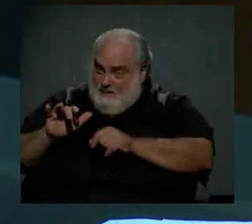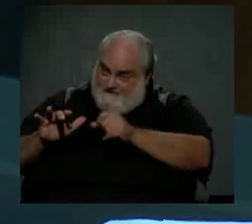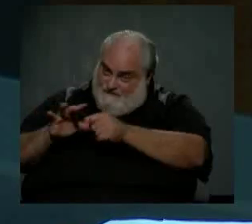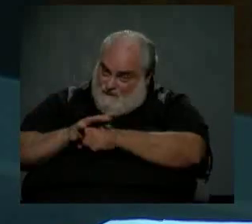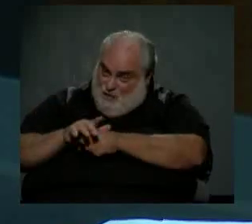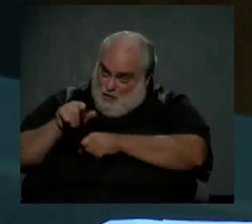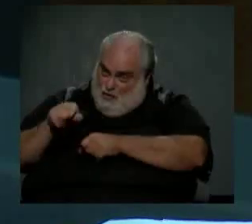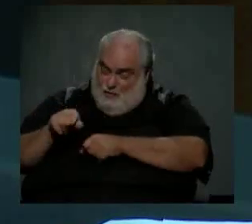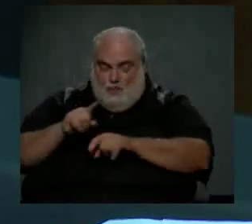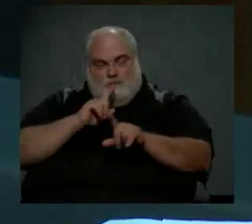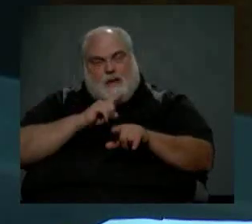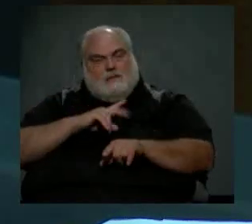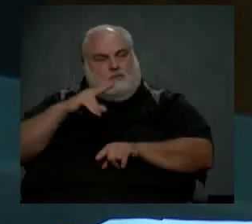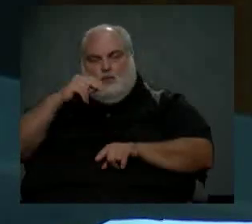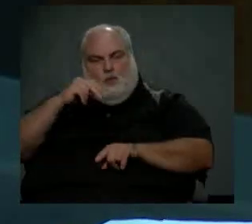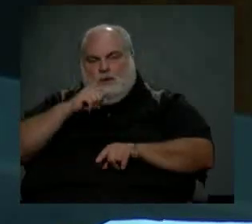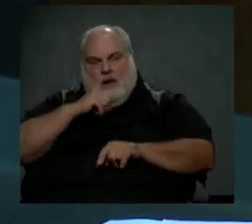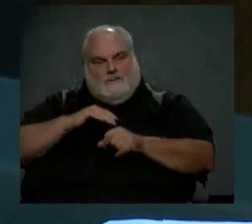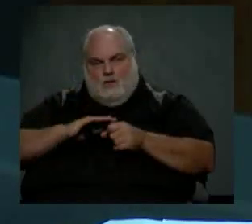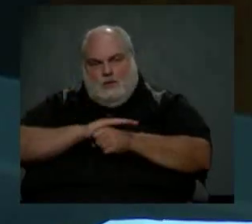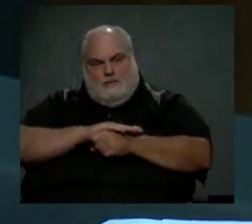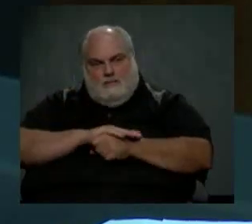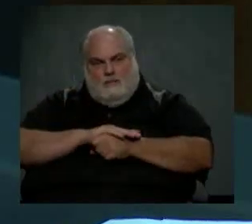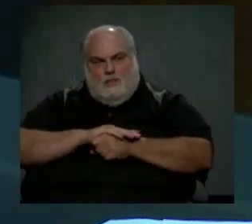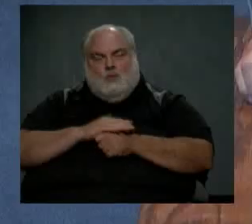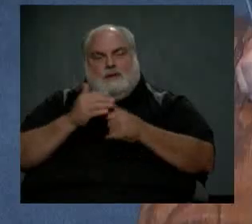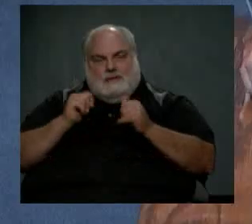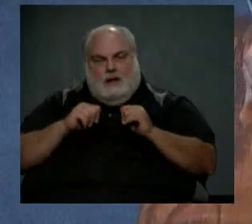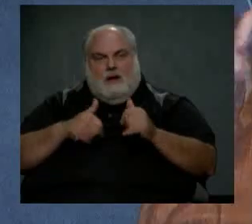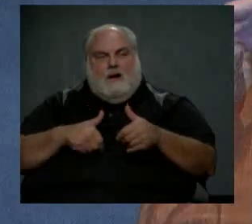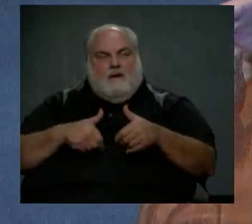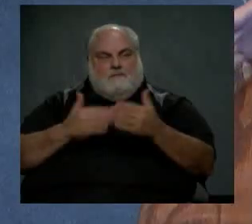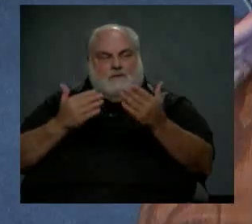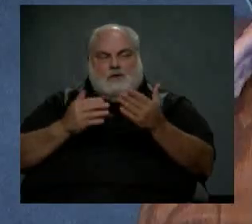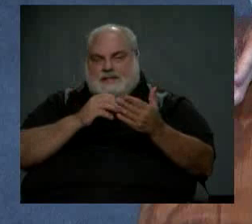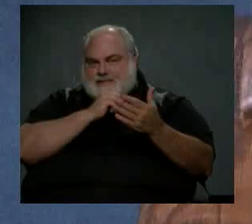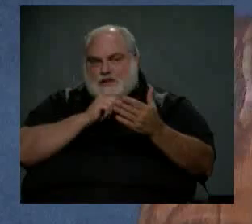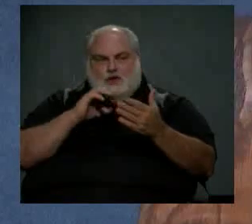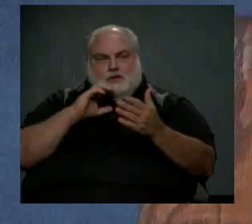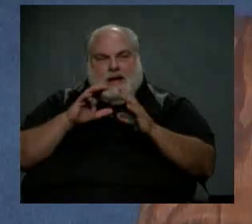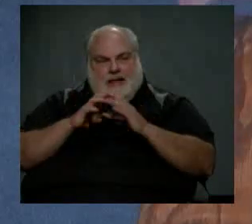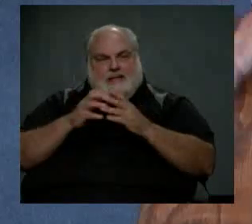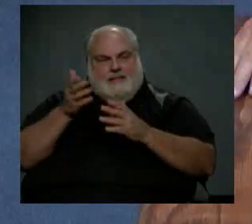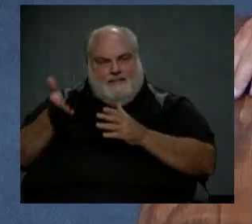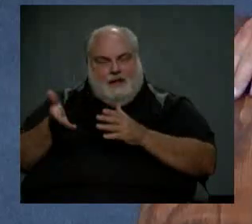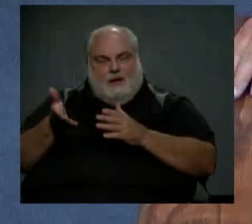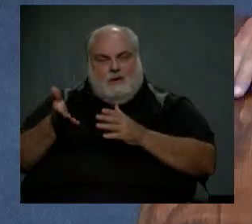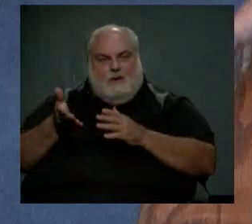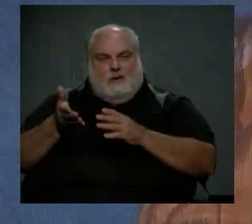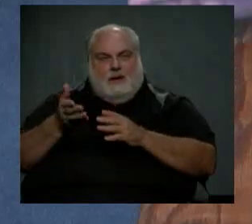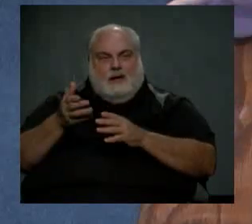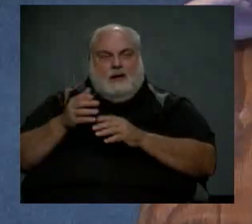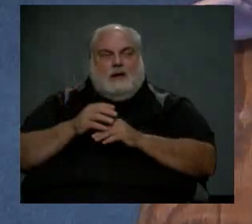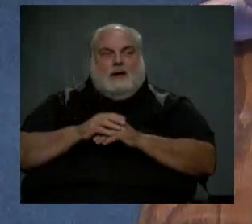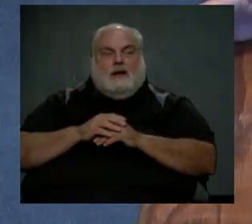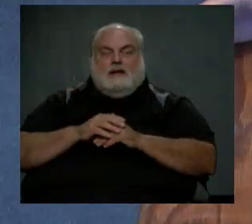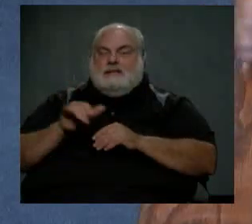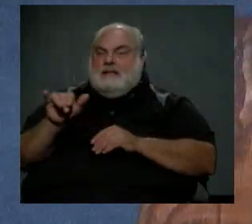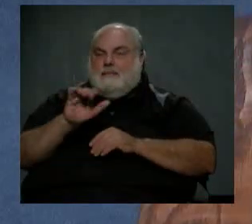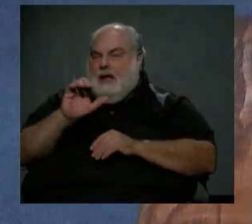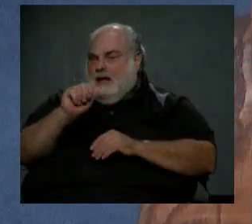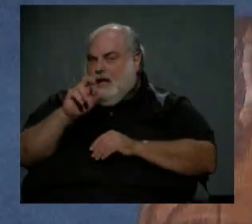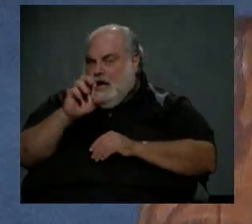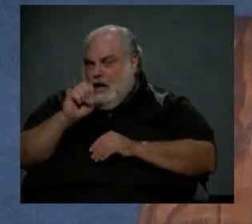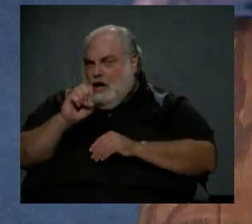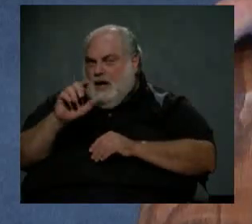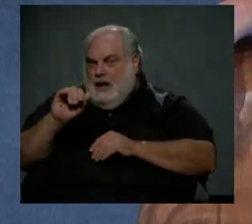yet? No, In ma'am. our programs? No, ma'am. We do offer senior classes and similar classes as they do at CareLink, such as